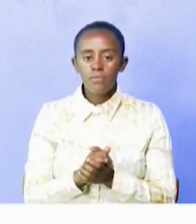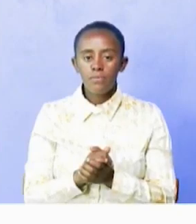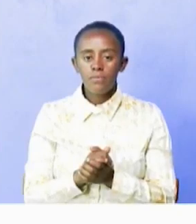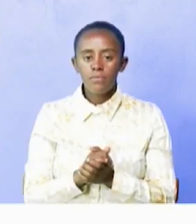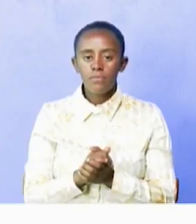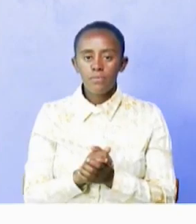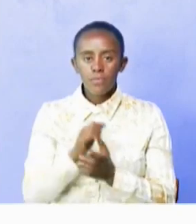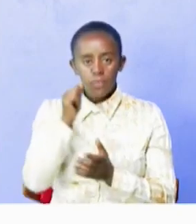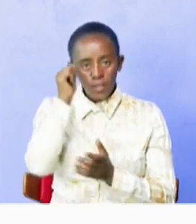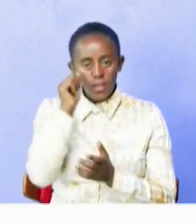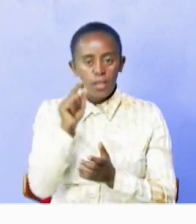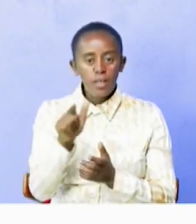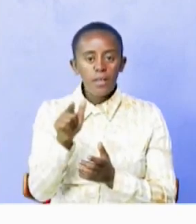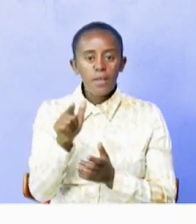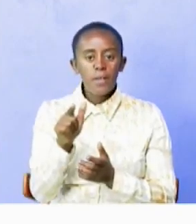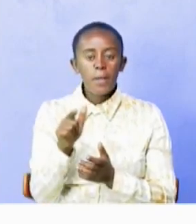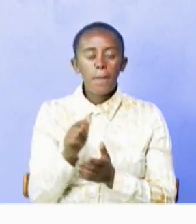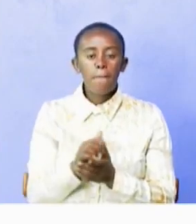He